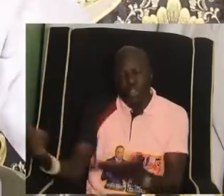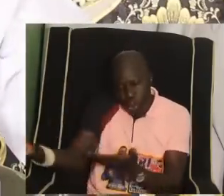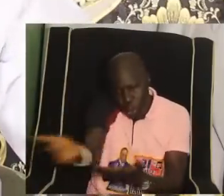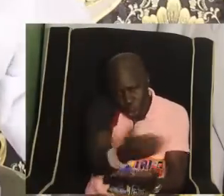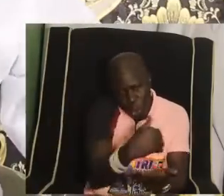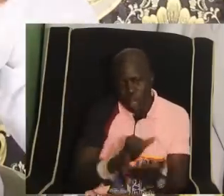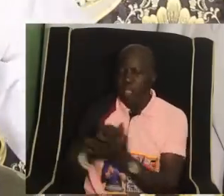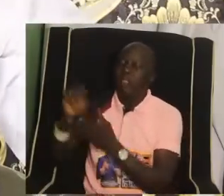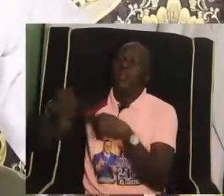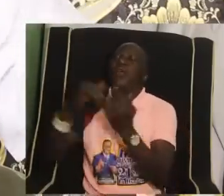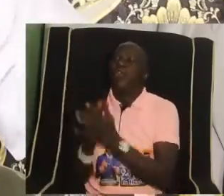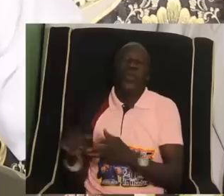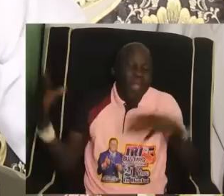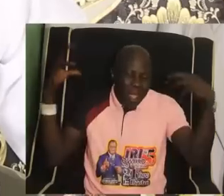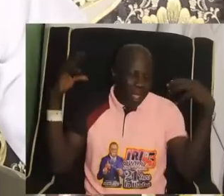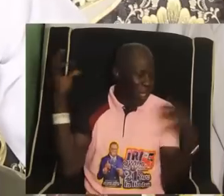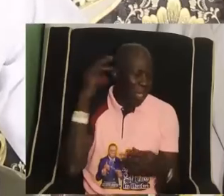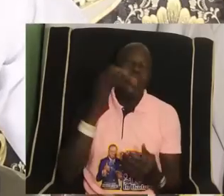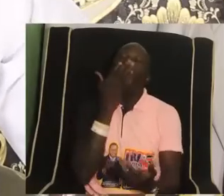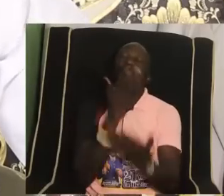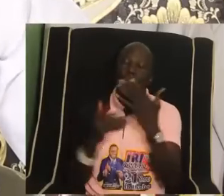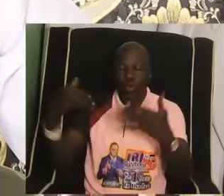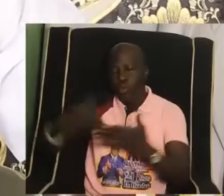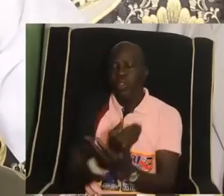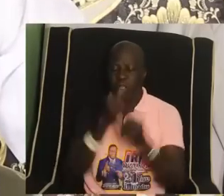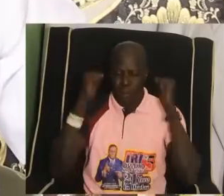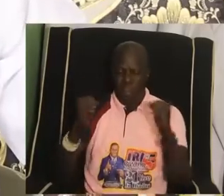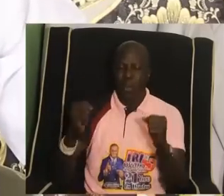se agbara ti mo sele ni ororo. Everybody must receive the oil.